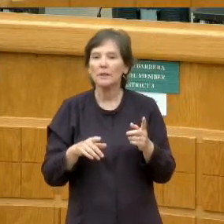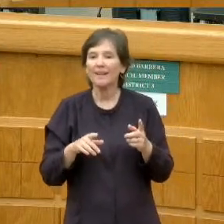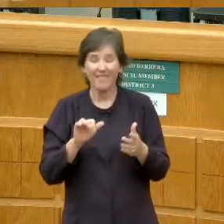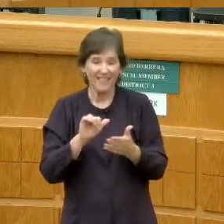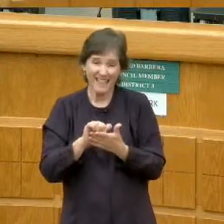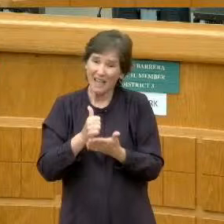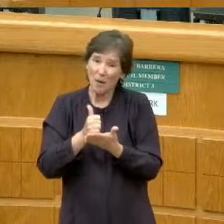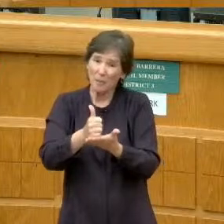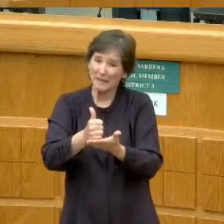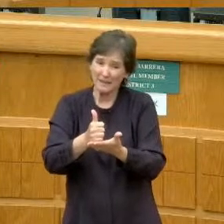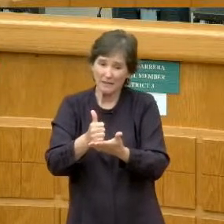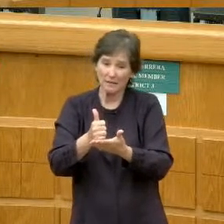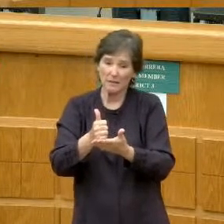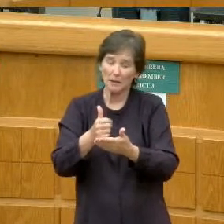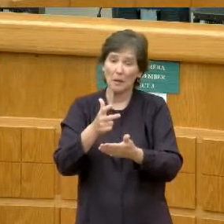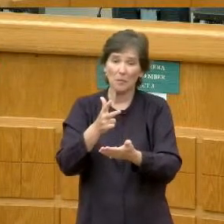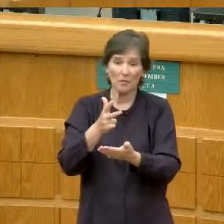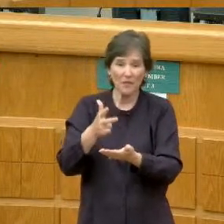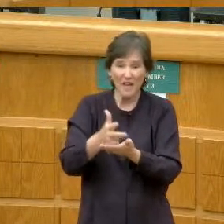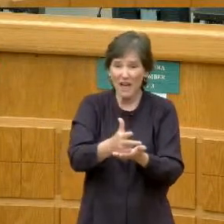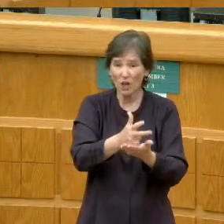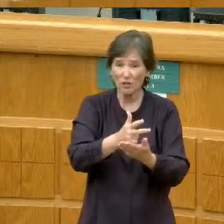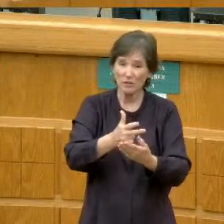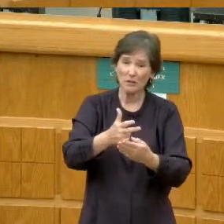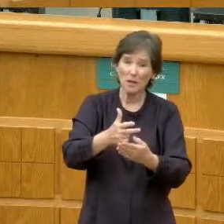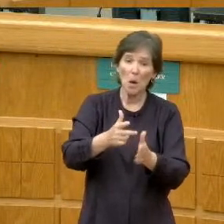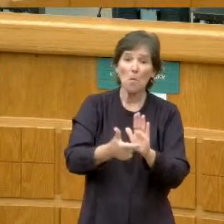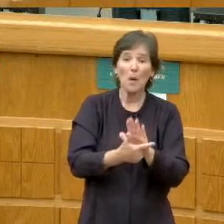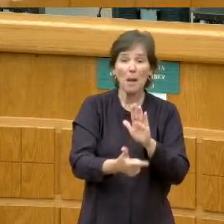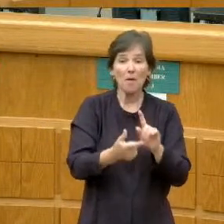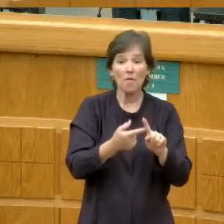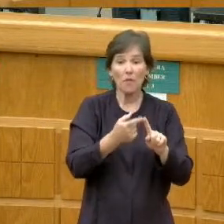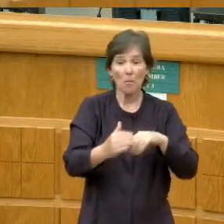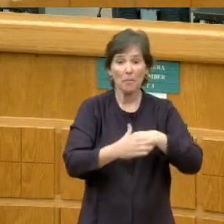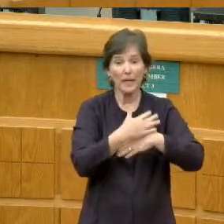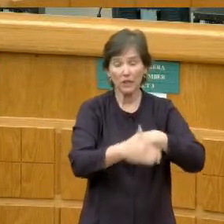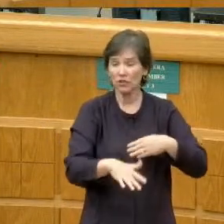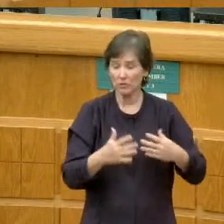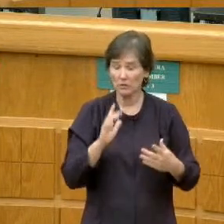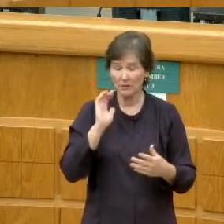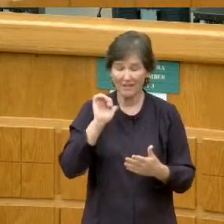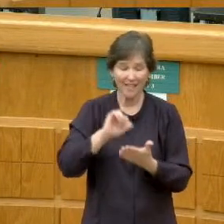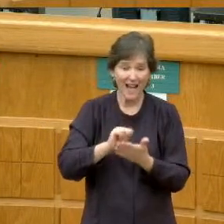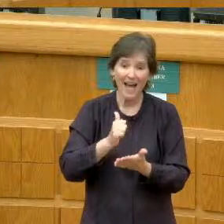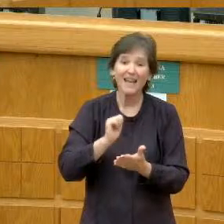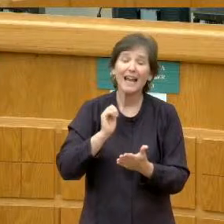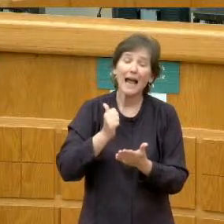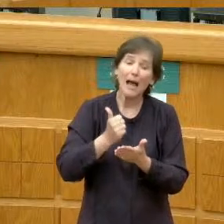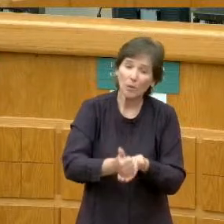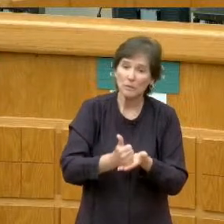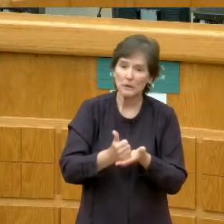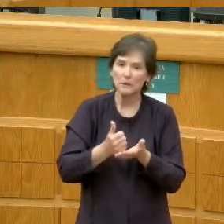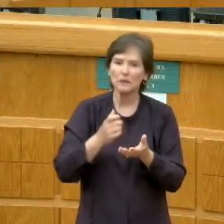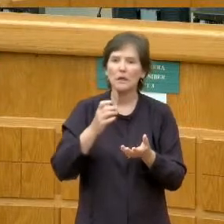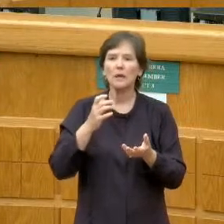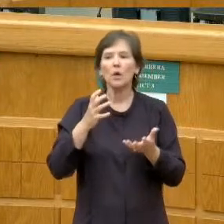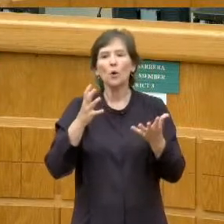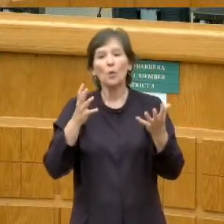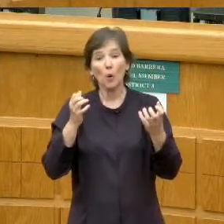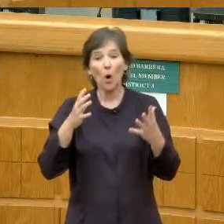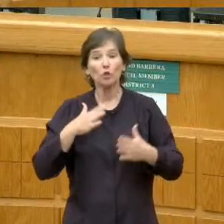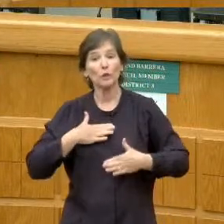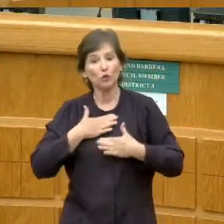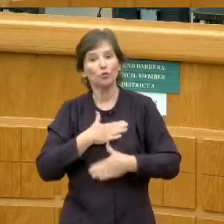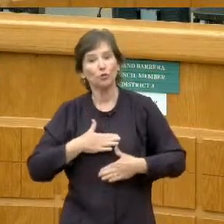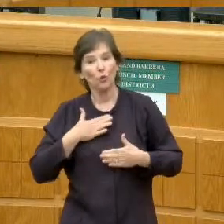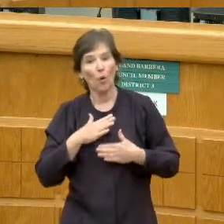is working. And we're still able to enjoy the beach in the way that it was meant to be enjoyed during a